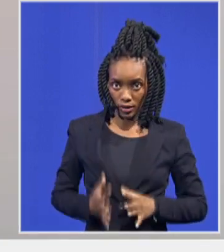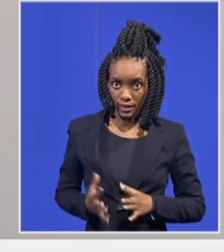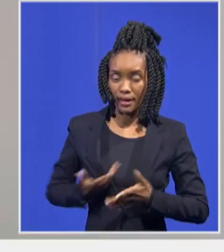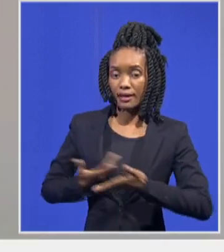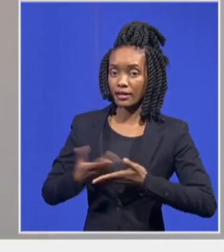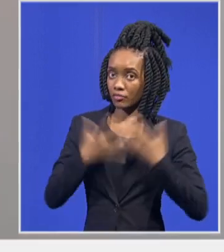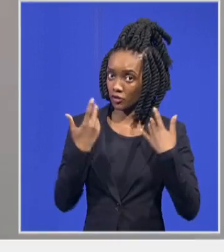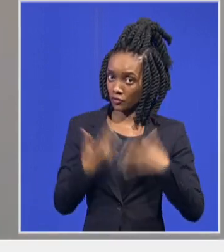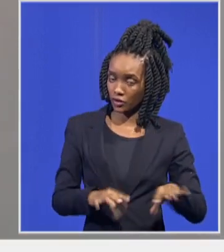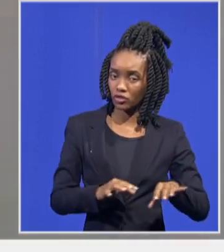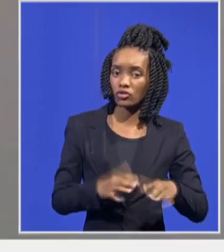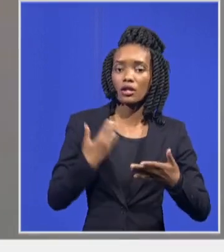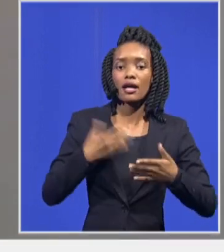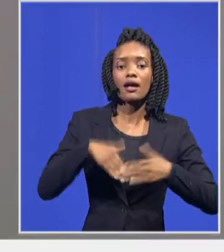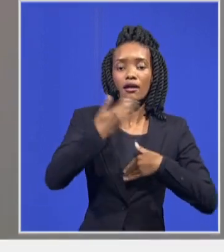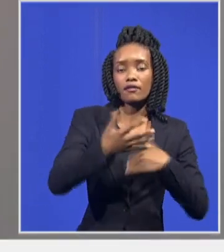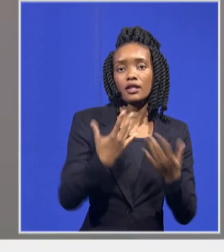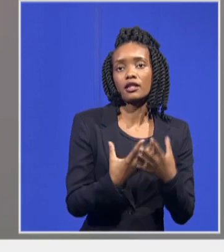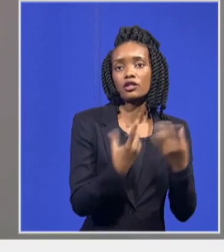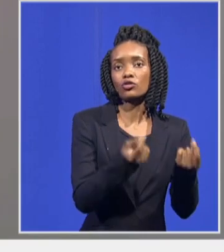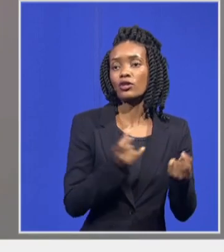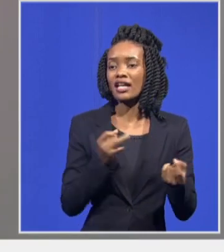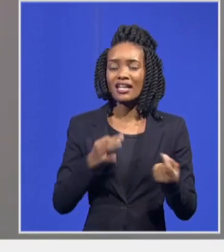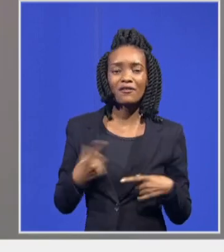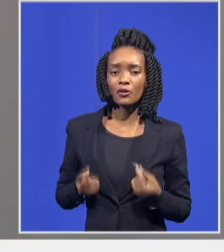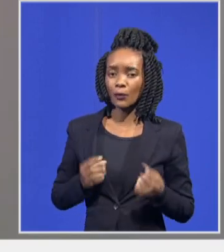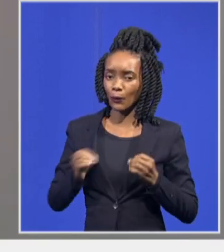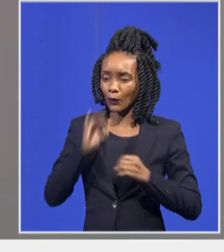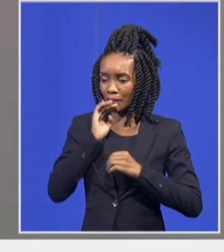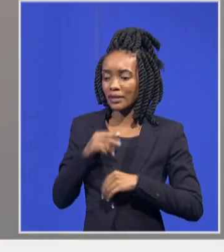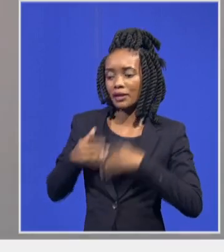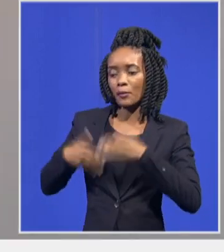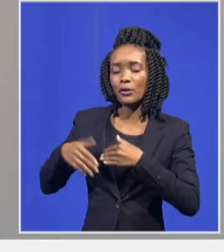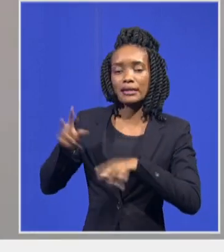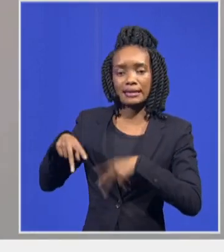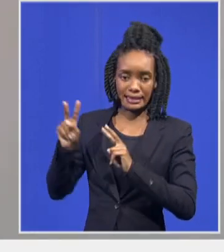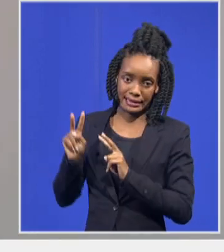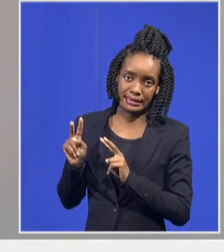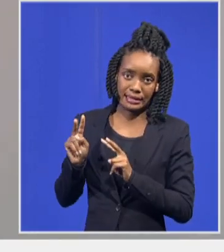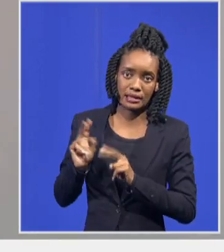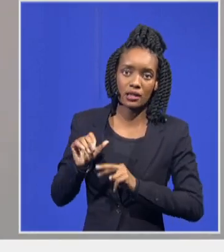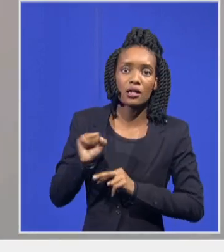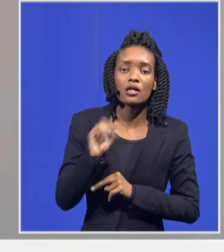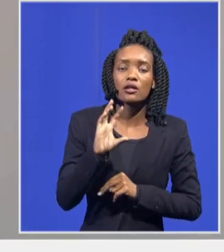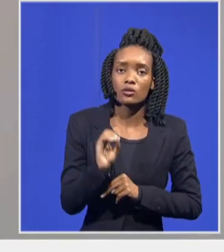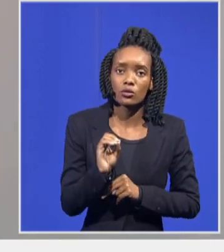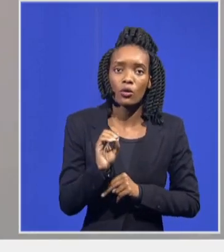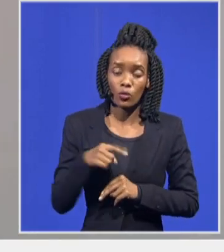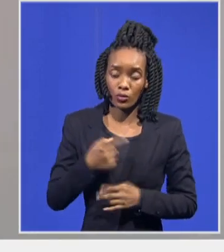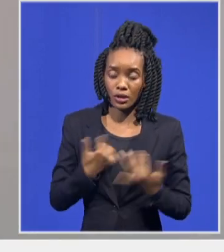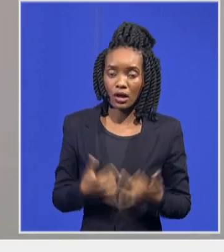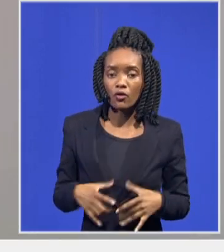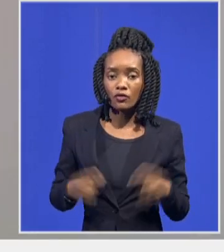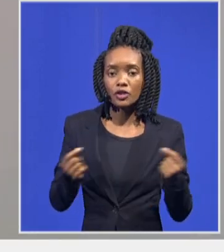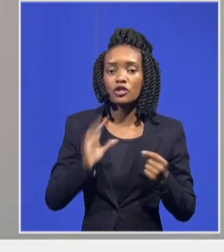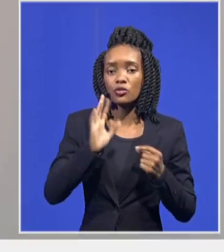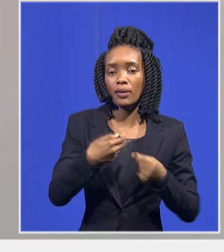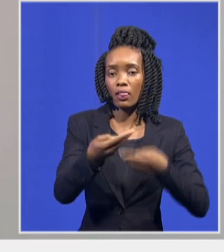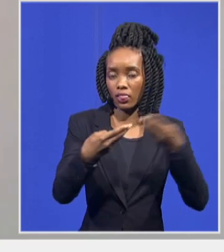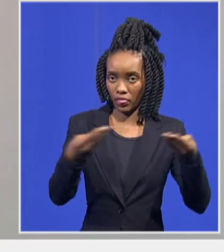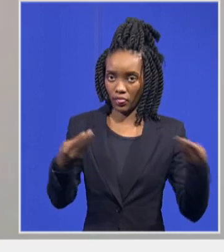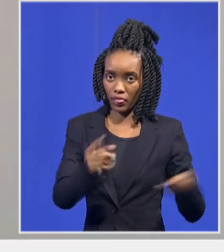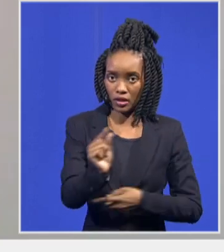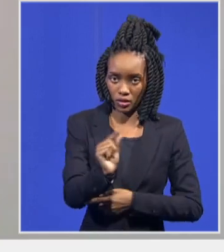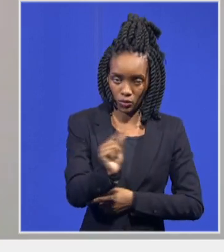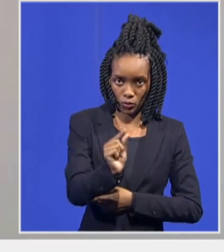undermined the process, and I think that's important for us as we move forward. So yes, we will provide as soon as